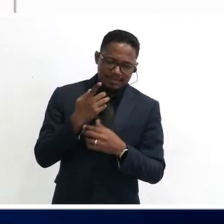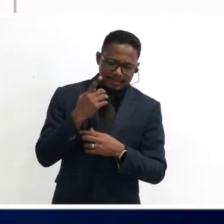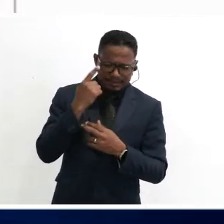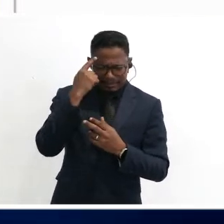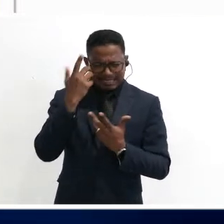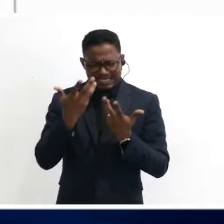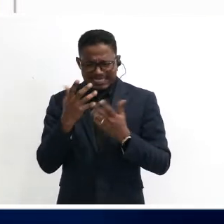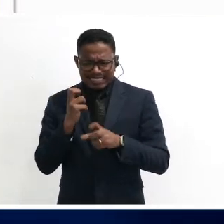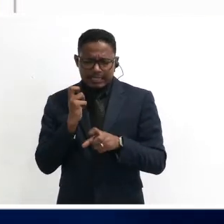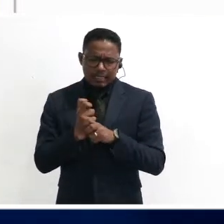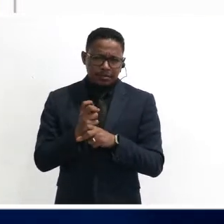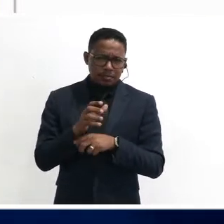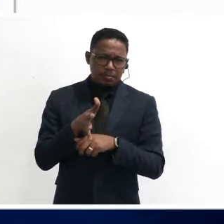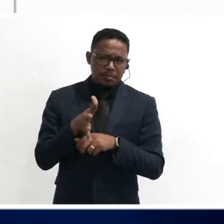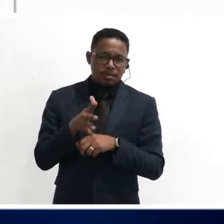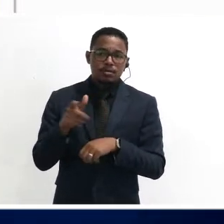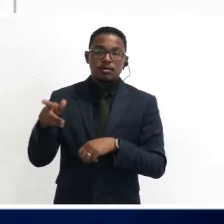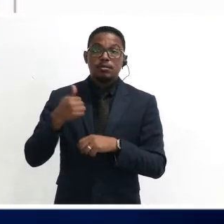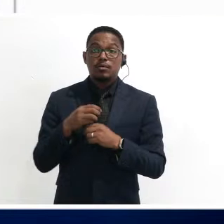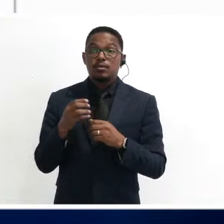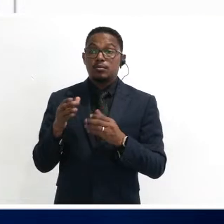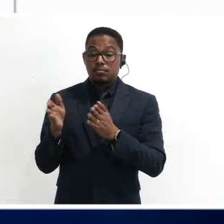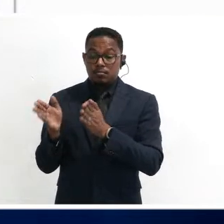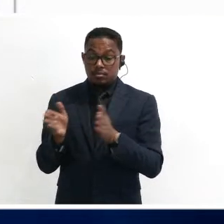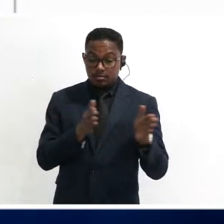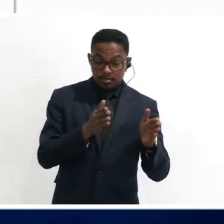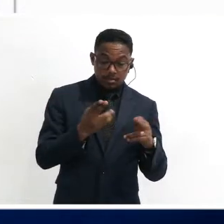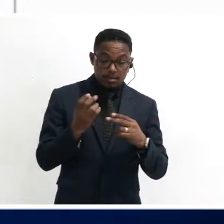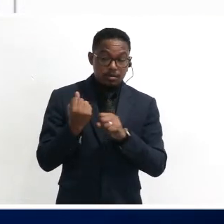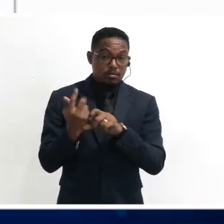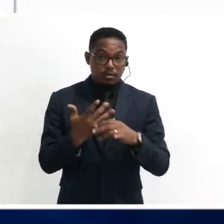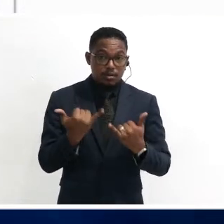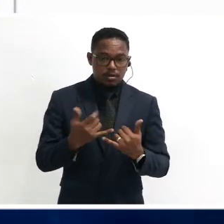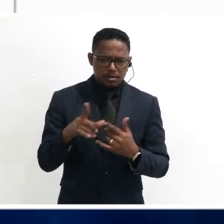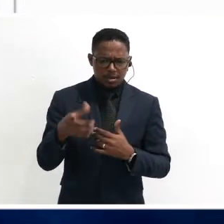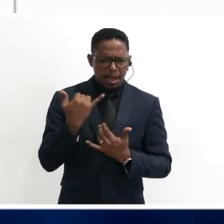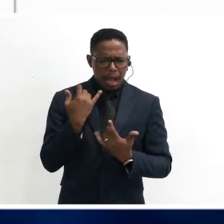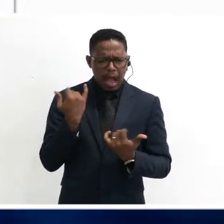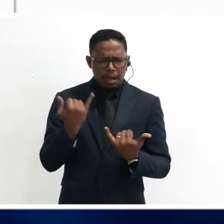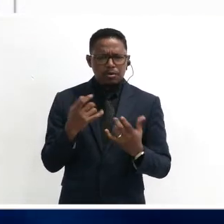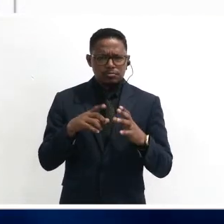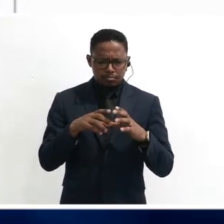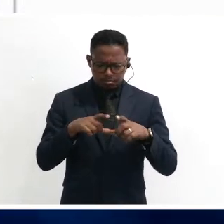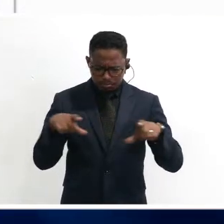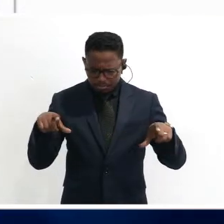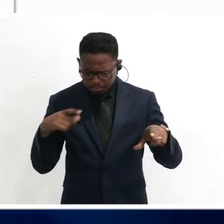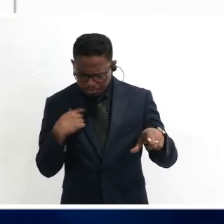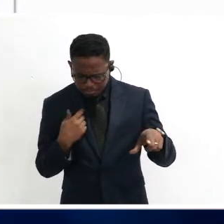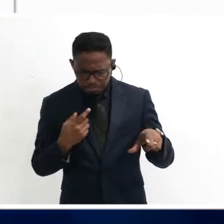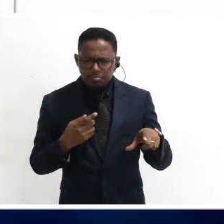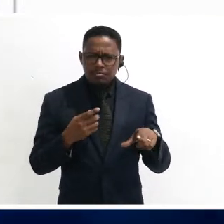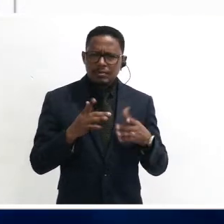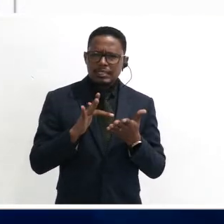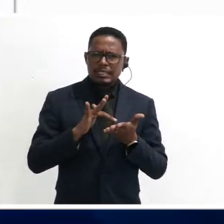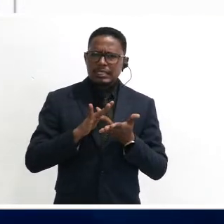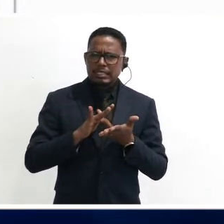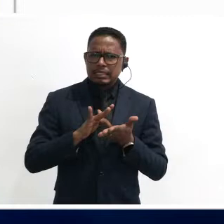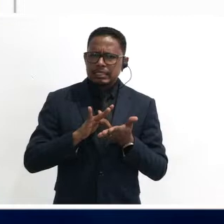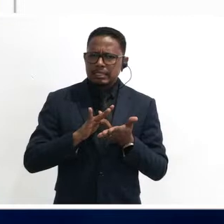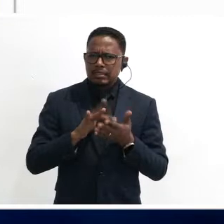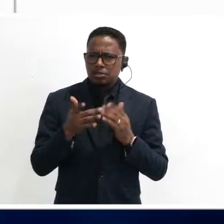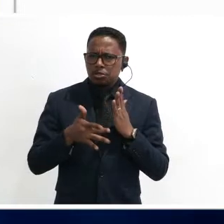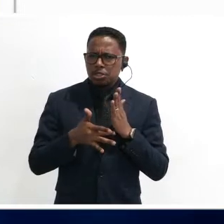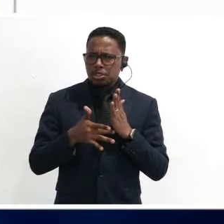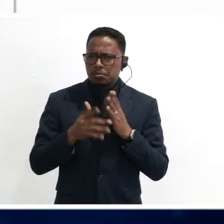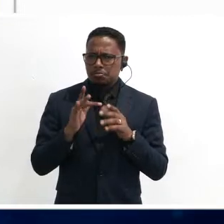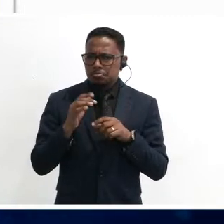are made today, what type are they? They're pretty simple. They're pretty simple wire bond, lead frame